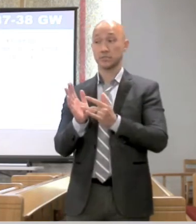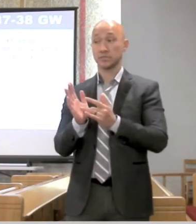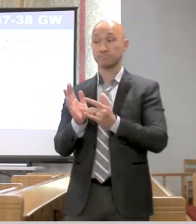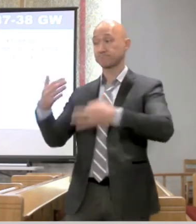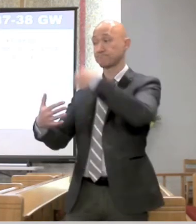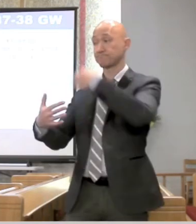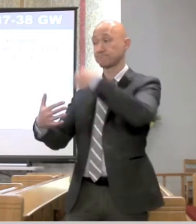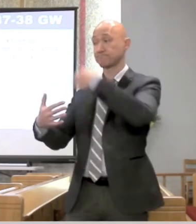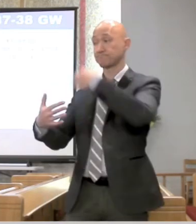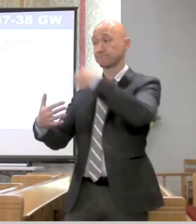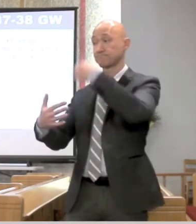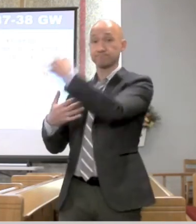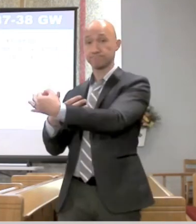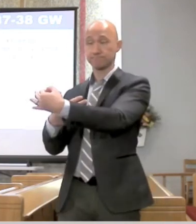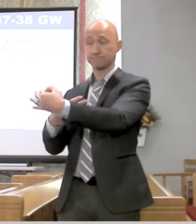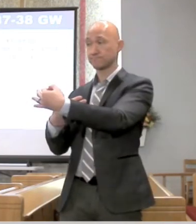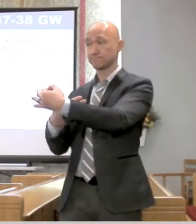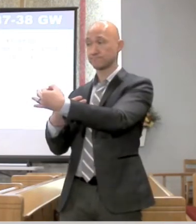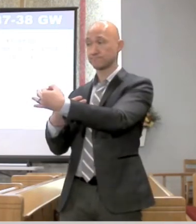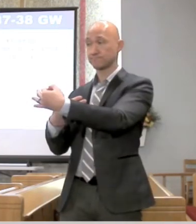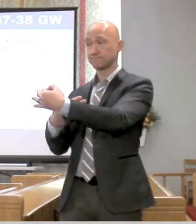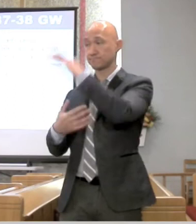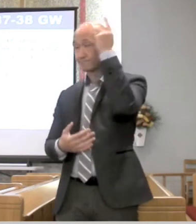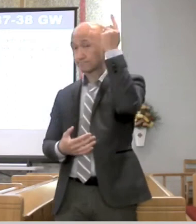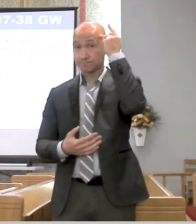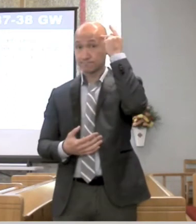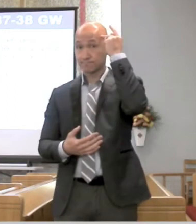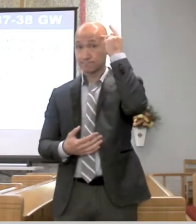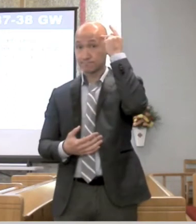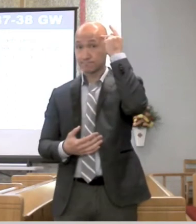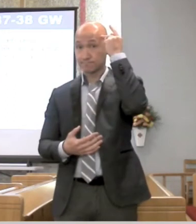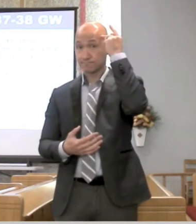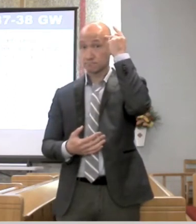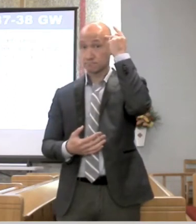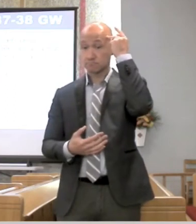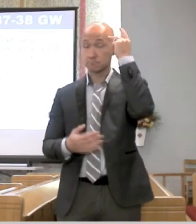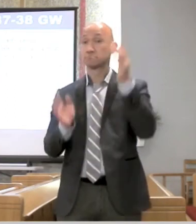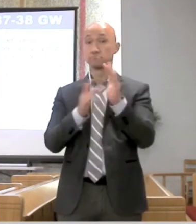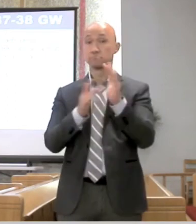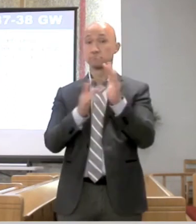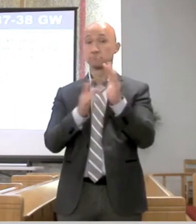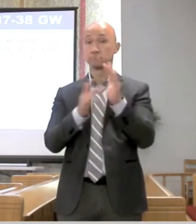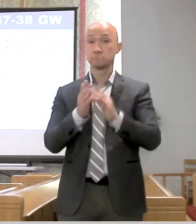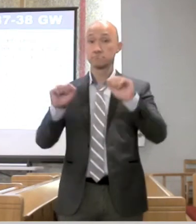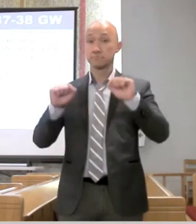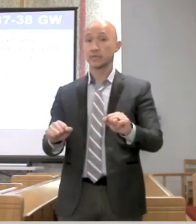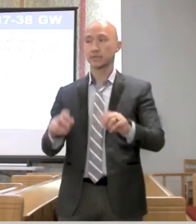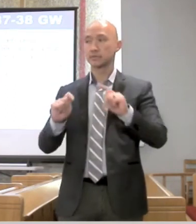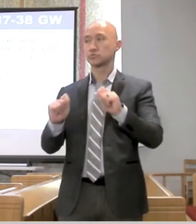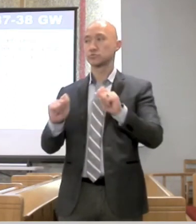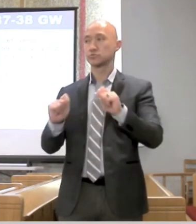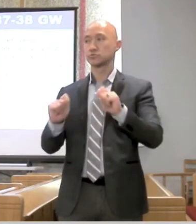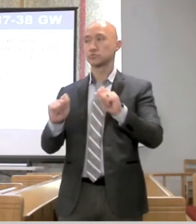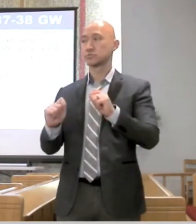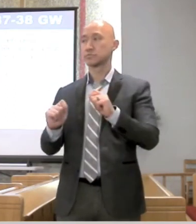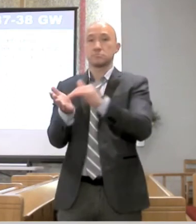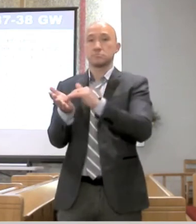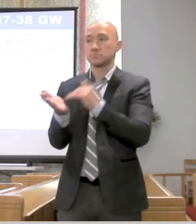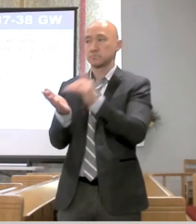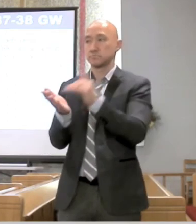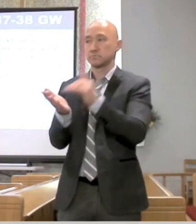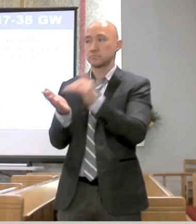man. He's the man who should be trying to, be saving his own life. Jesus is really just providing Pilate